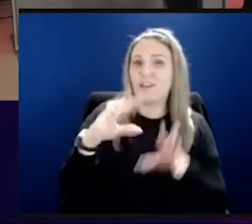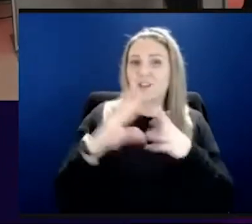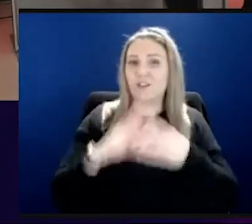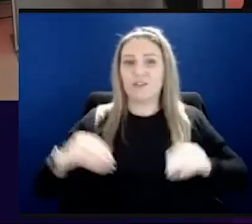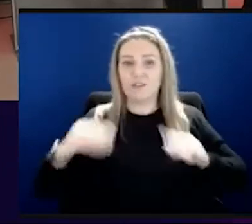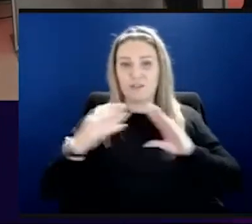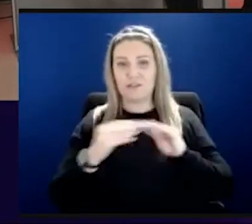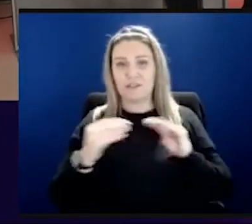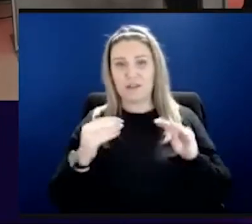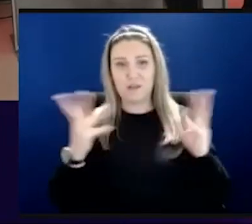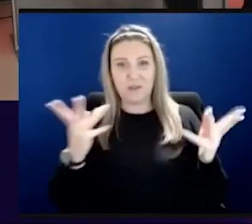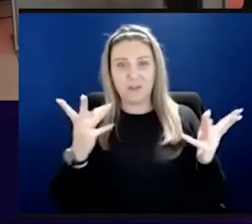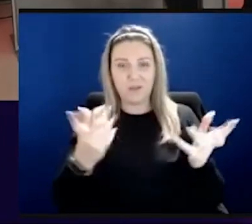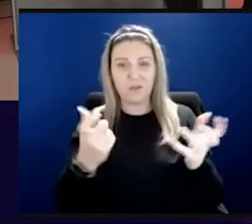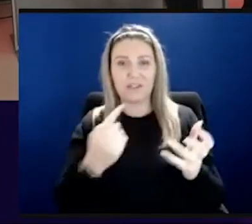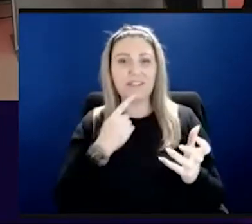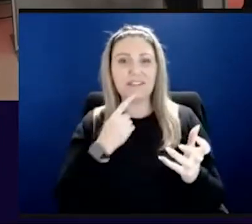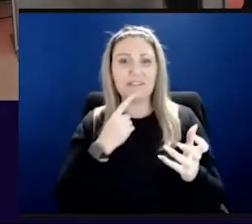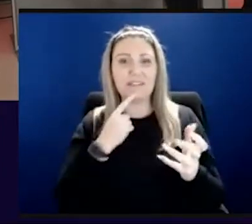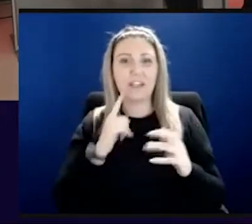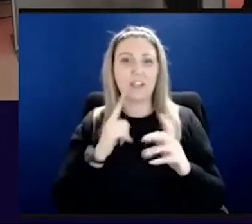want to say to the donor's family?